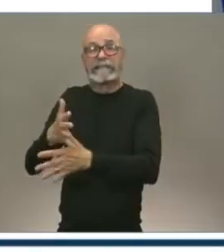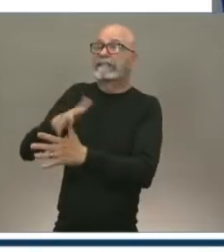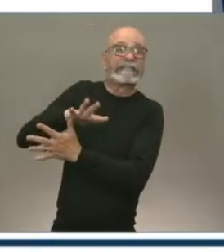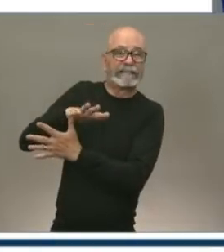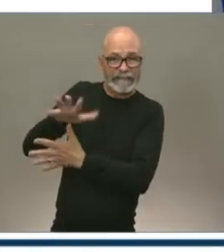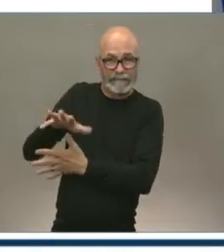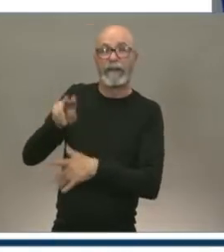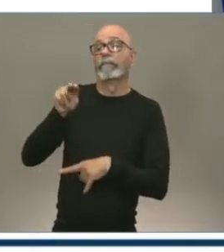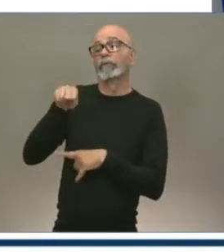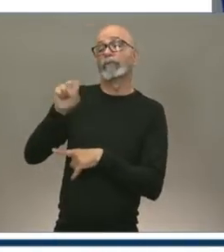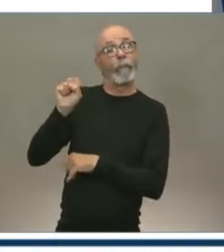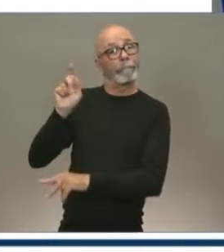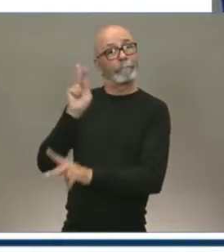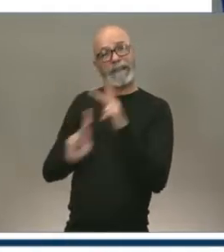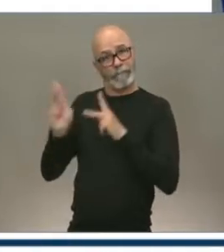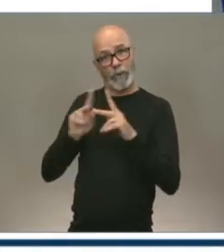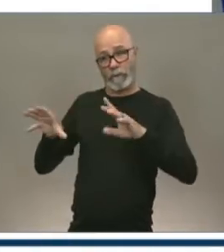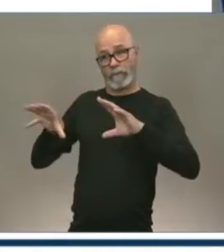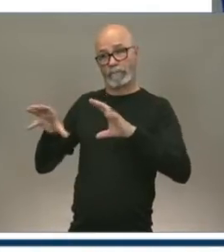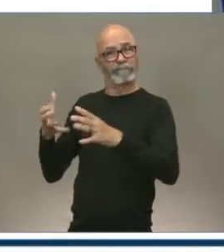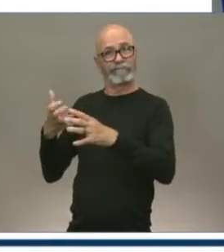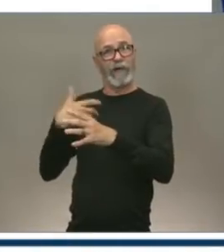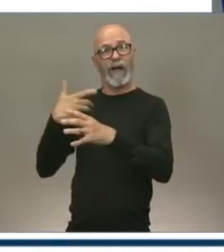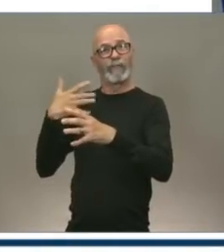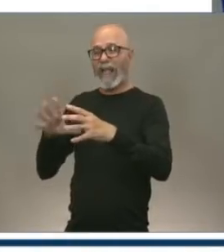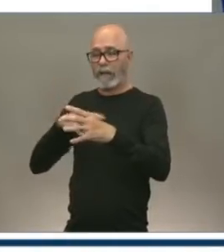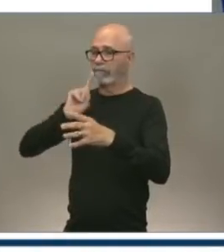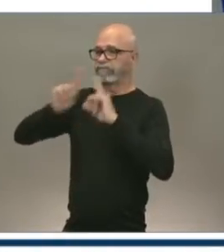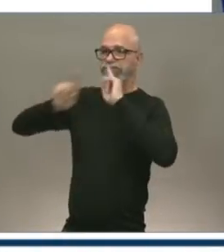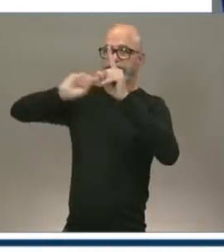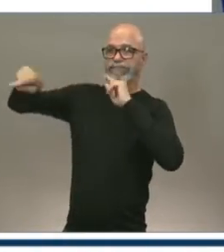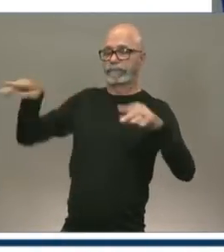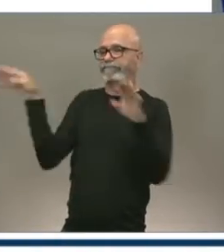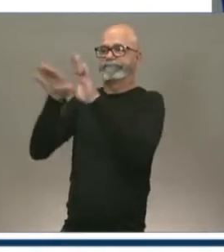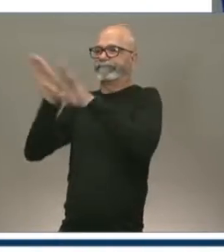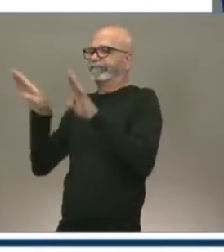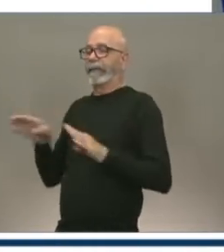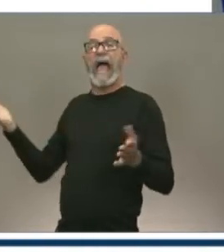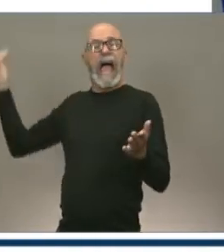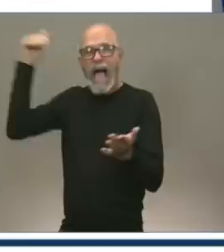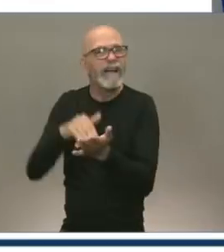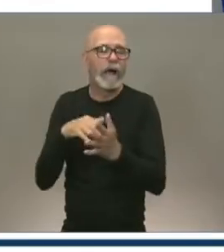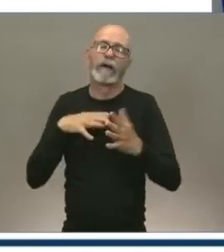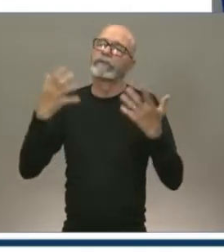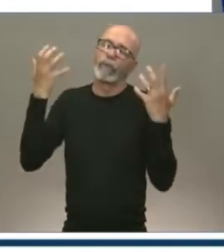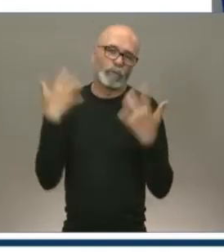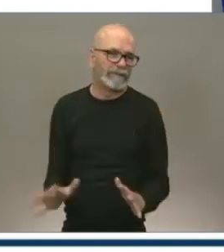alleviating restrictions within Atlantic Canada, and so far our approach is proving successful.